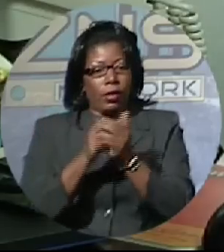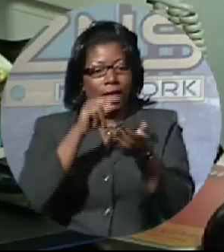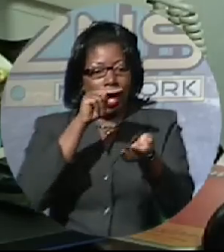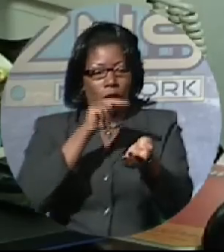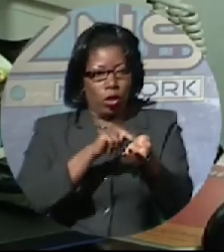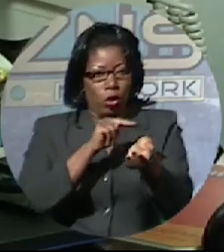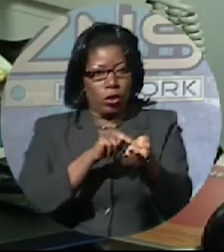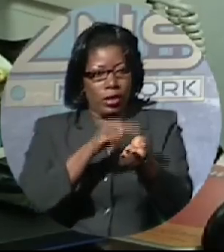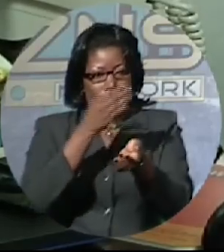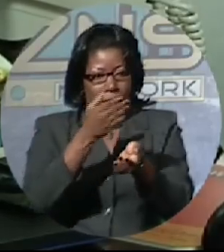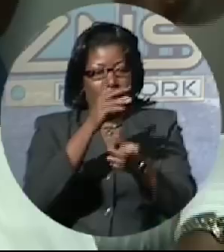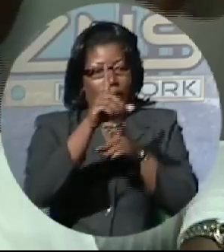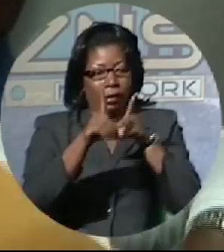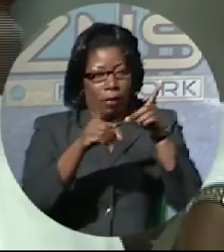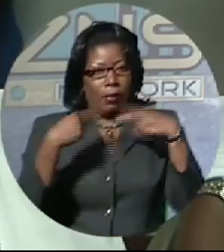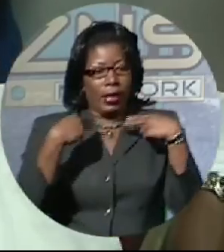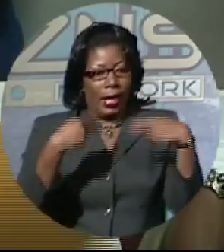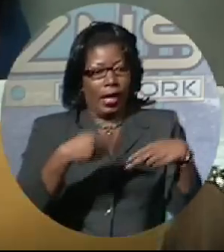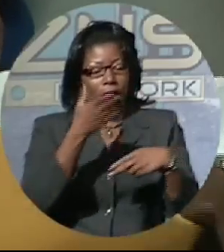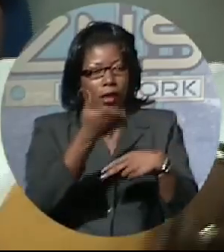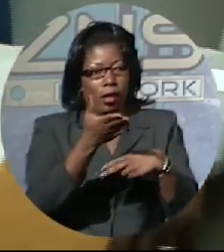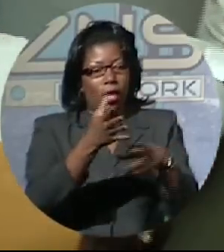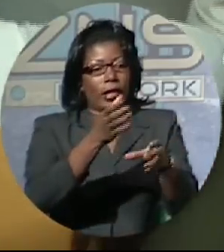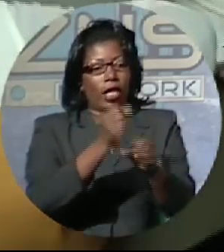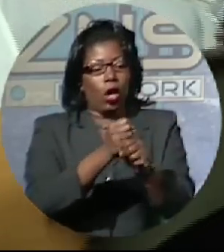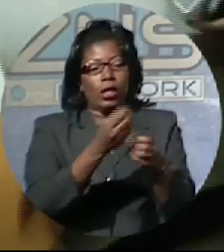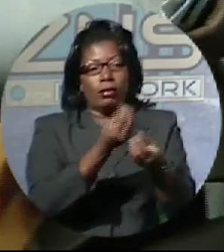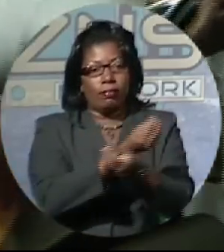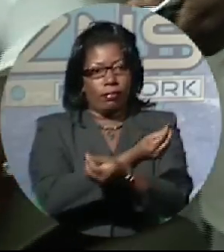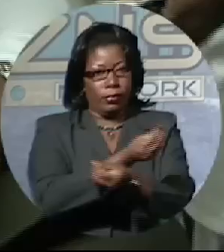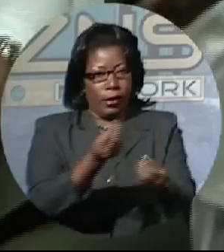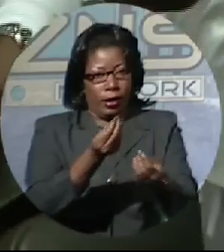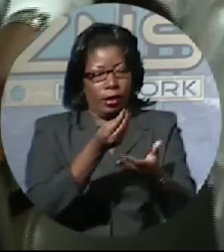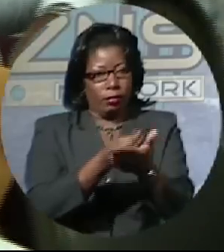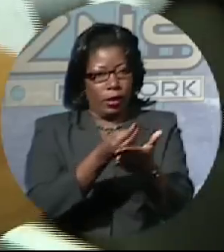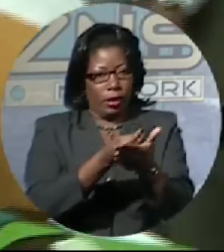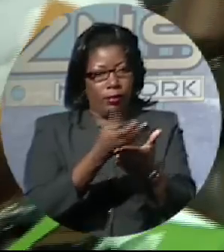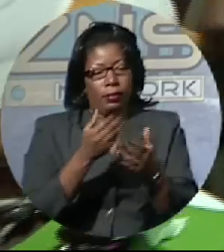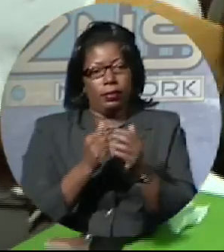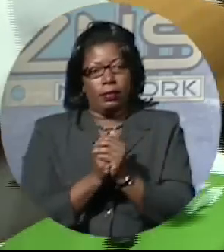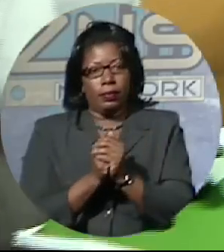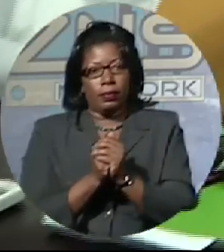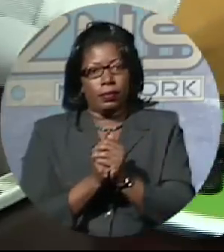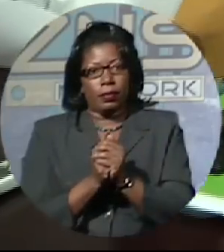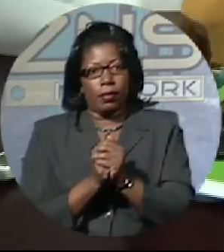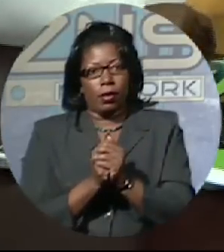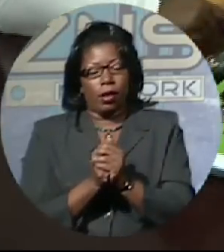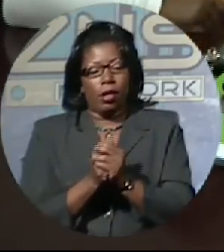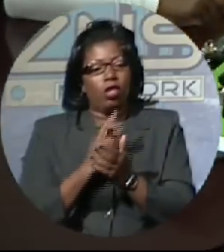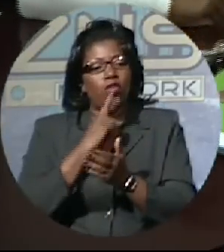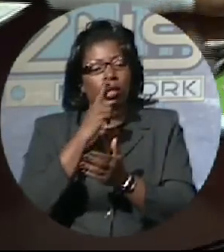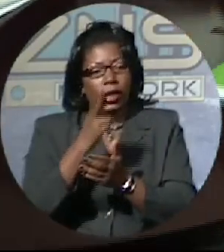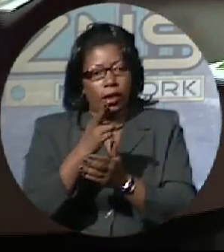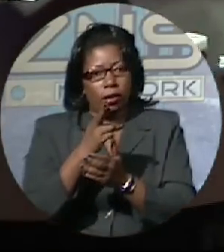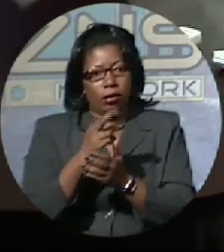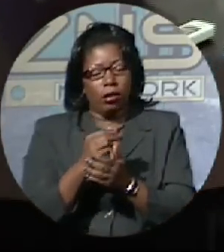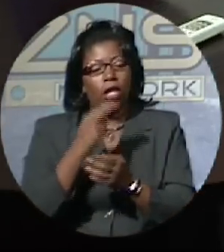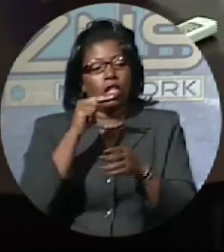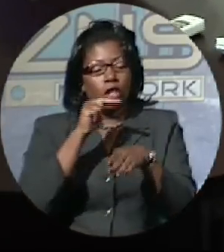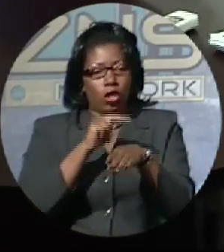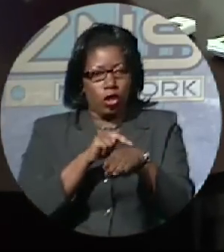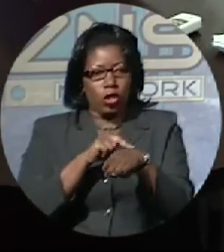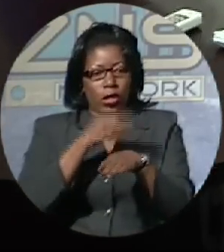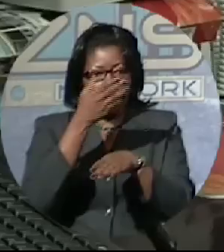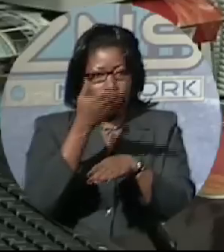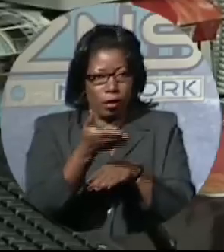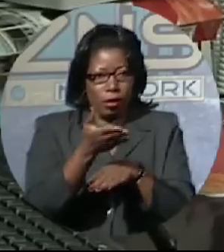nurses in the Department of Public Health receive nothing. You know, the bottom line is, really, the nurses in the